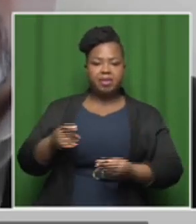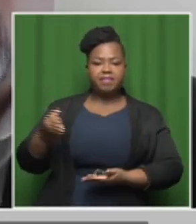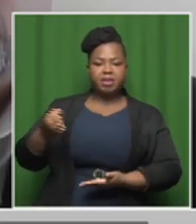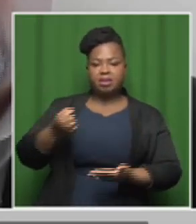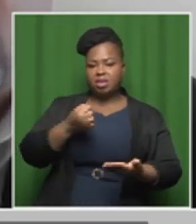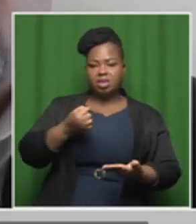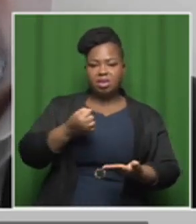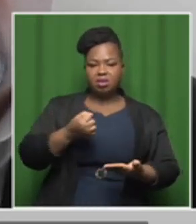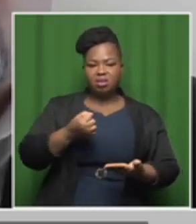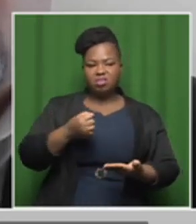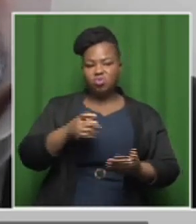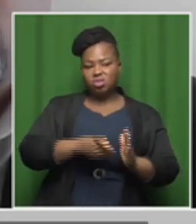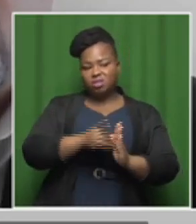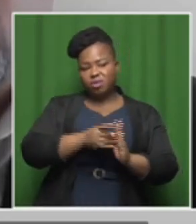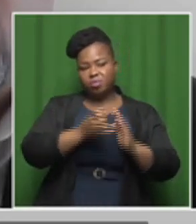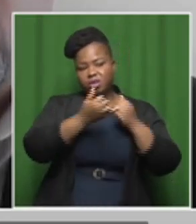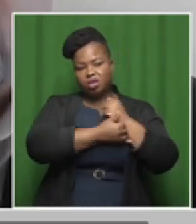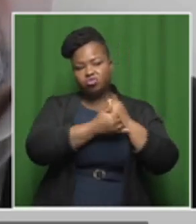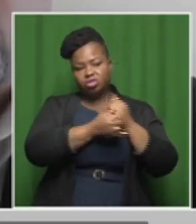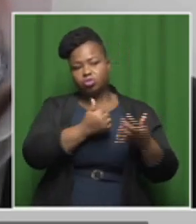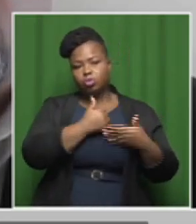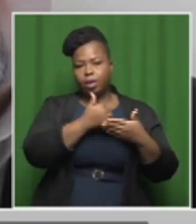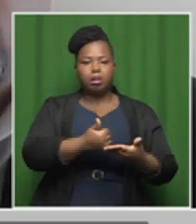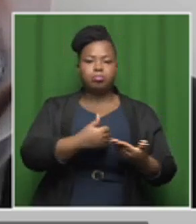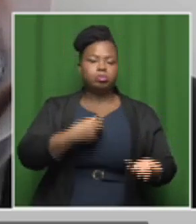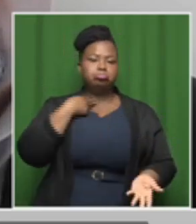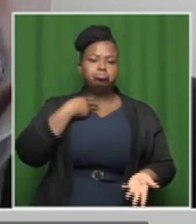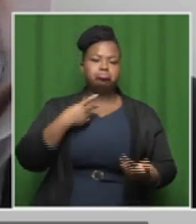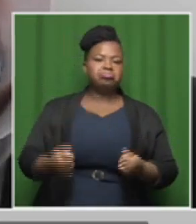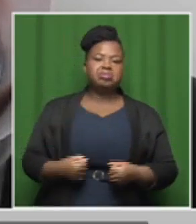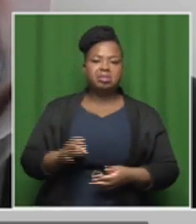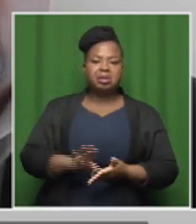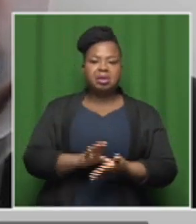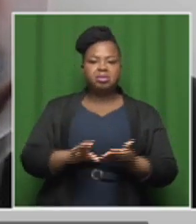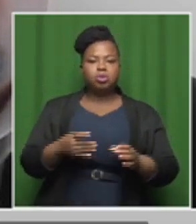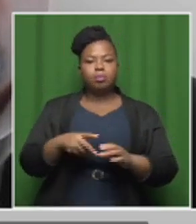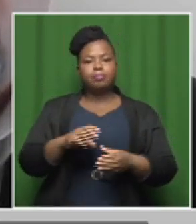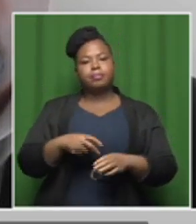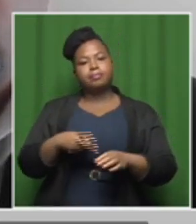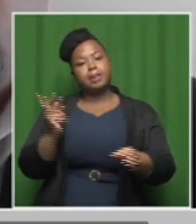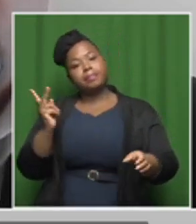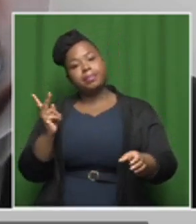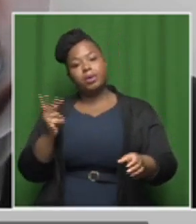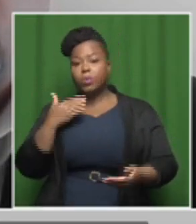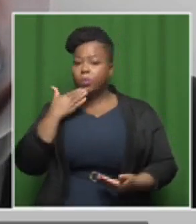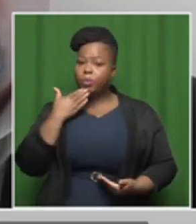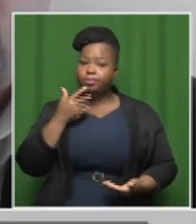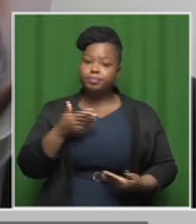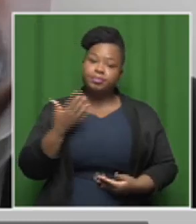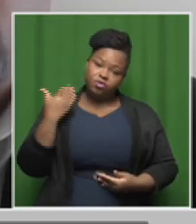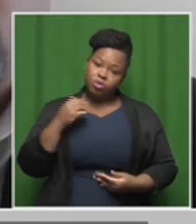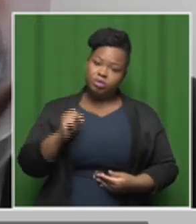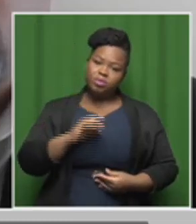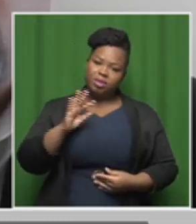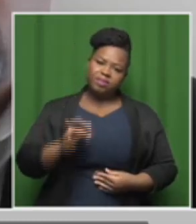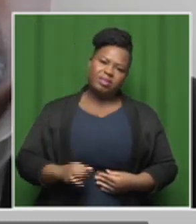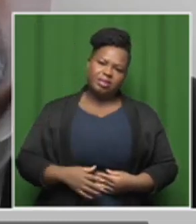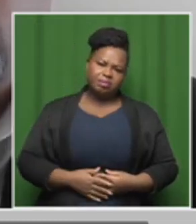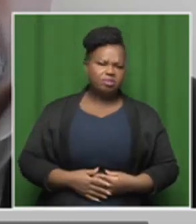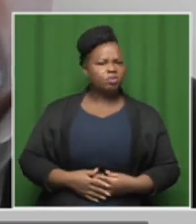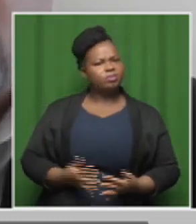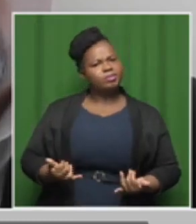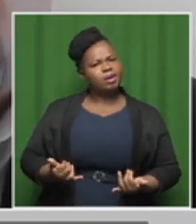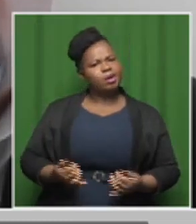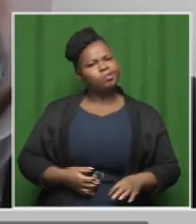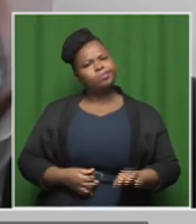developing countries transition to clean energy, and one of the main beneficiaries of which was South Africa. So now we